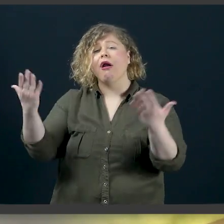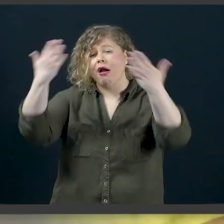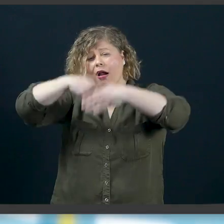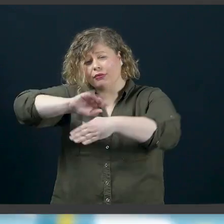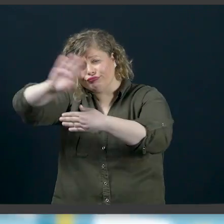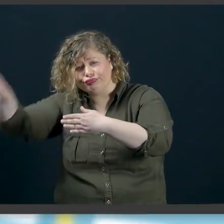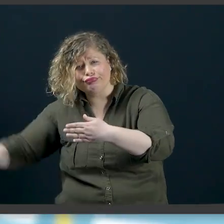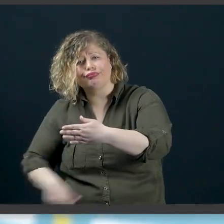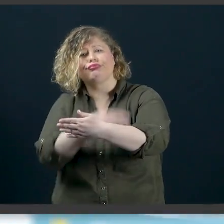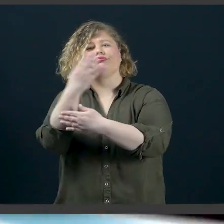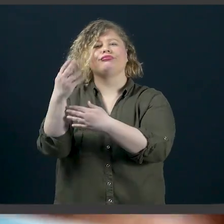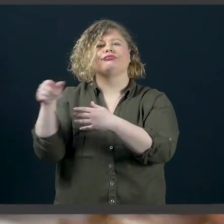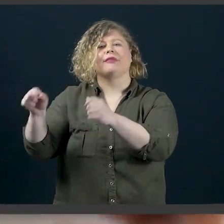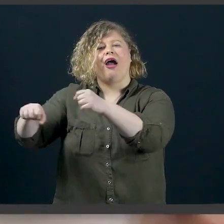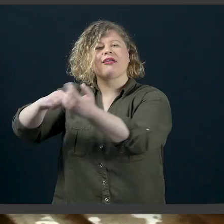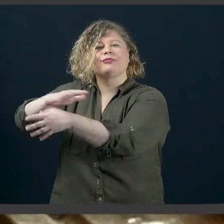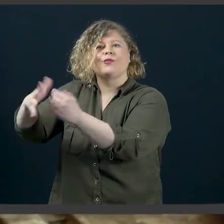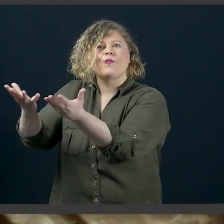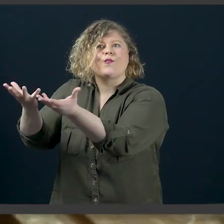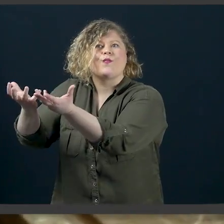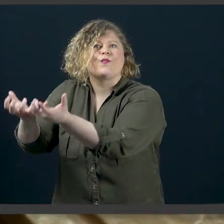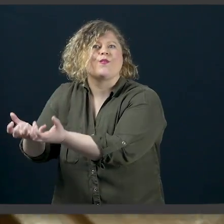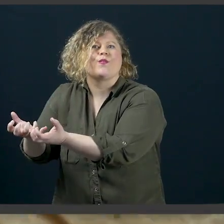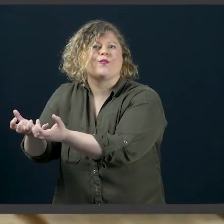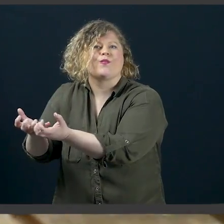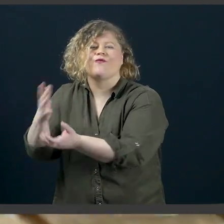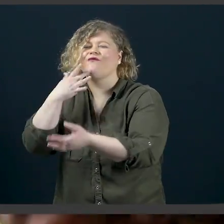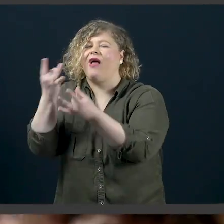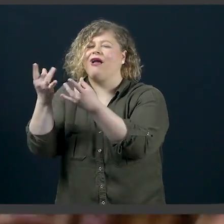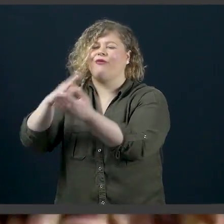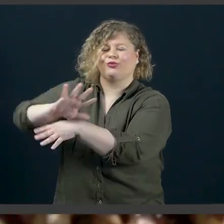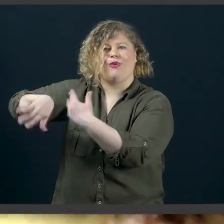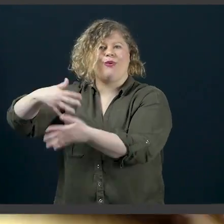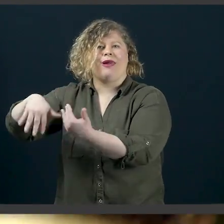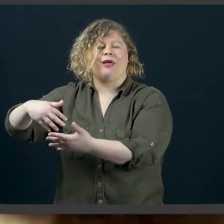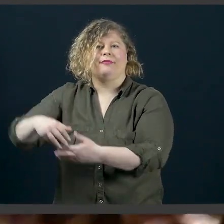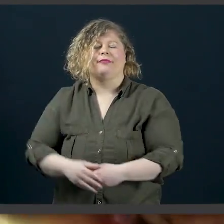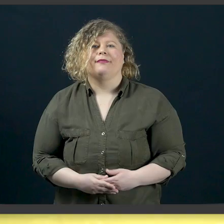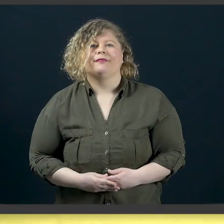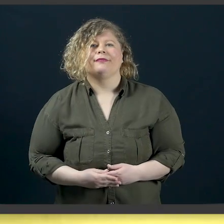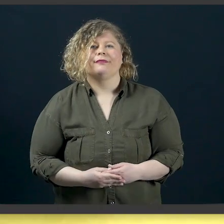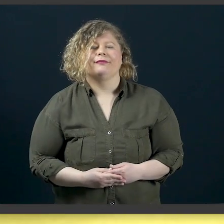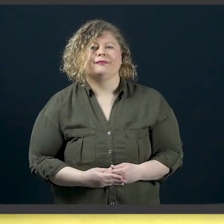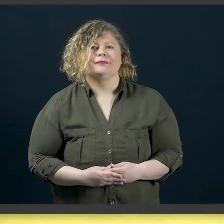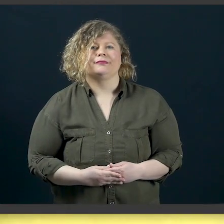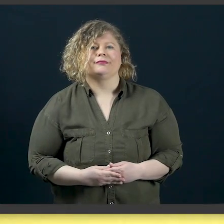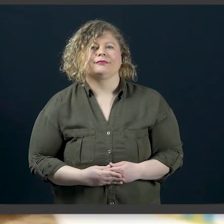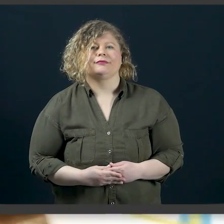overnight so it can soak up all of the flavors from the marinade.